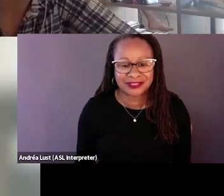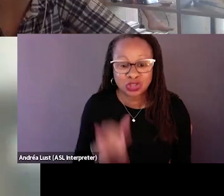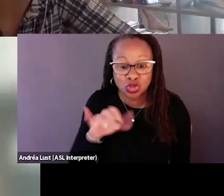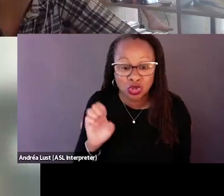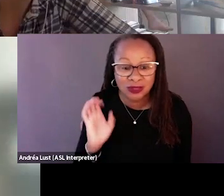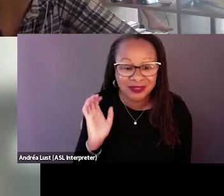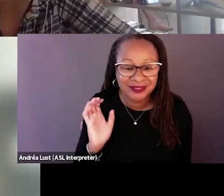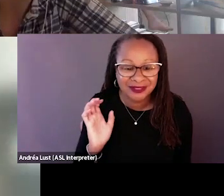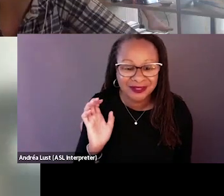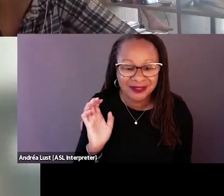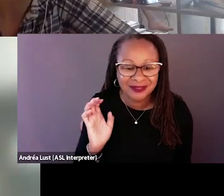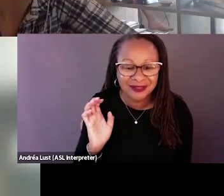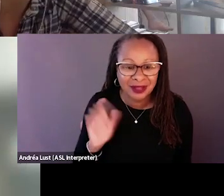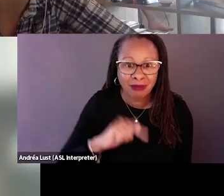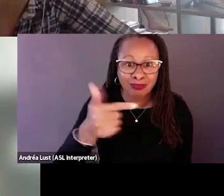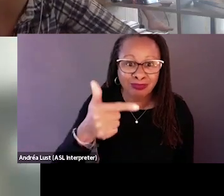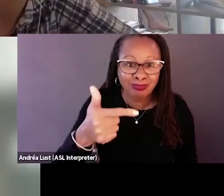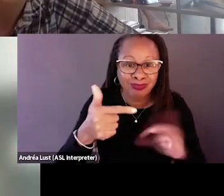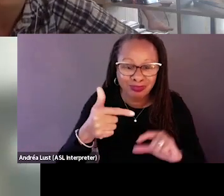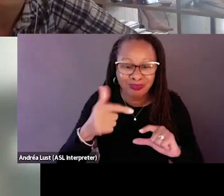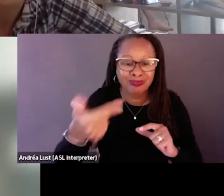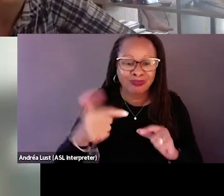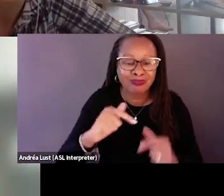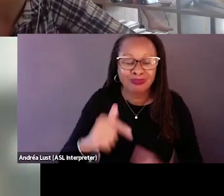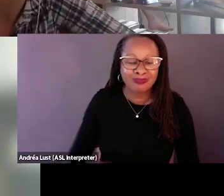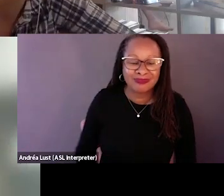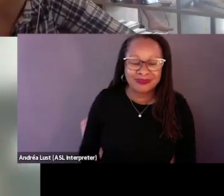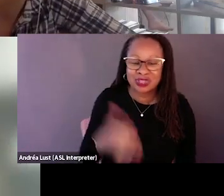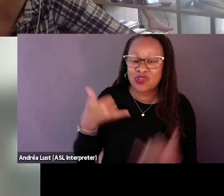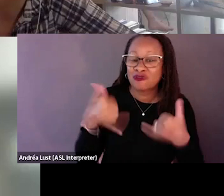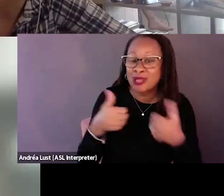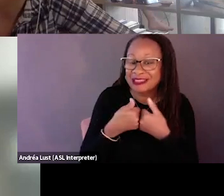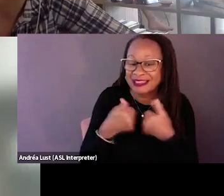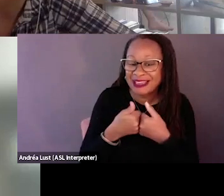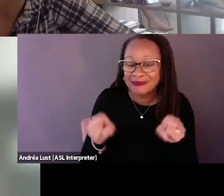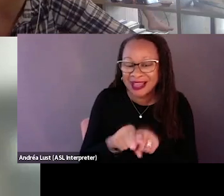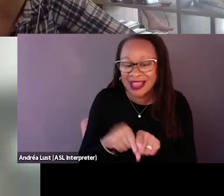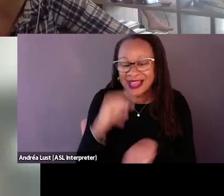Well, Michéle, I'm giving that to you. You played these games as a